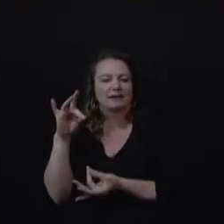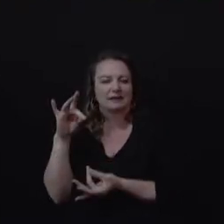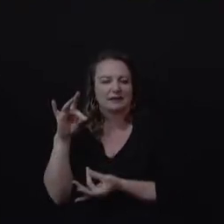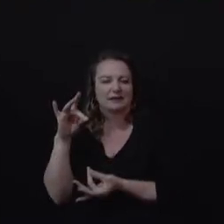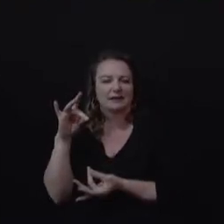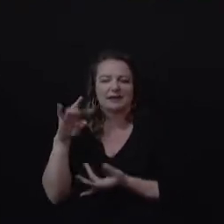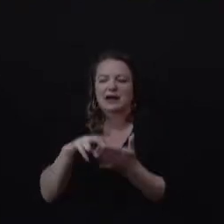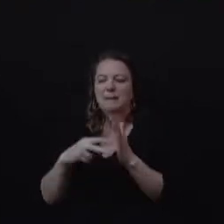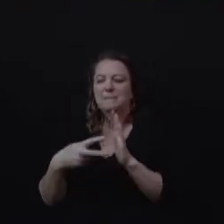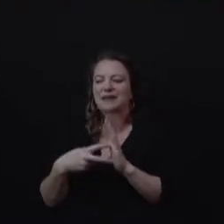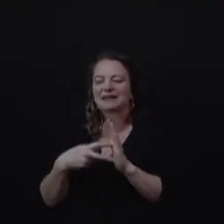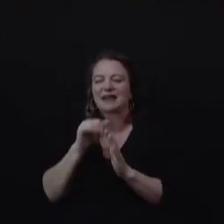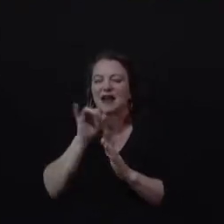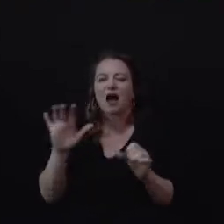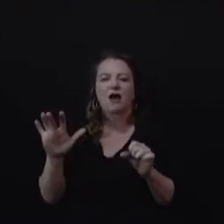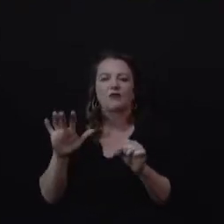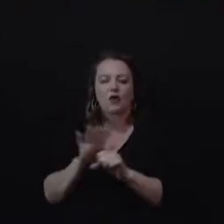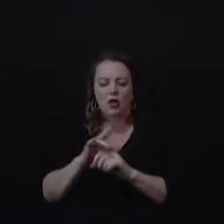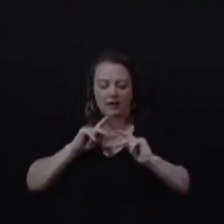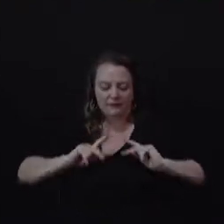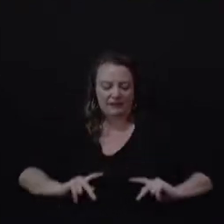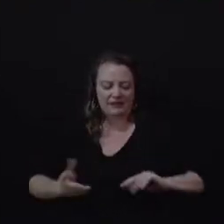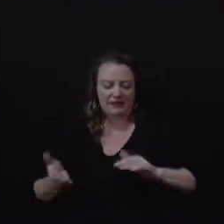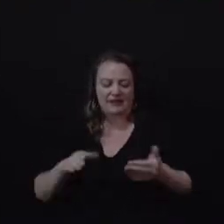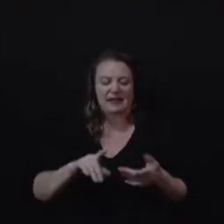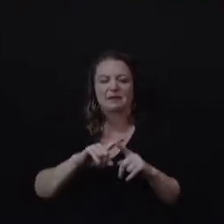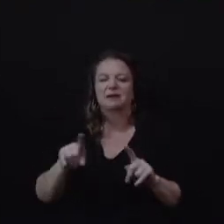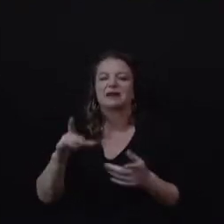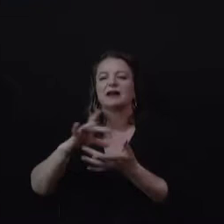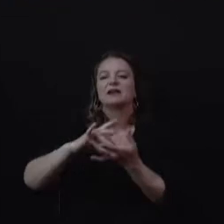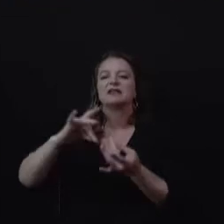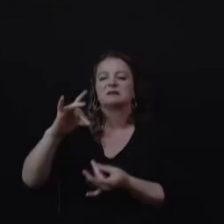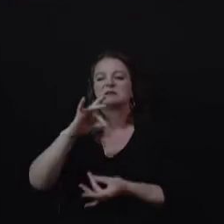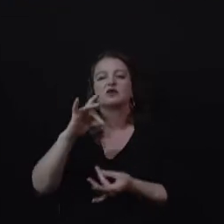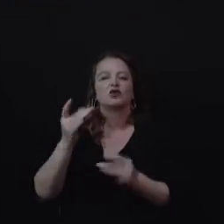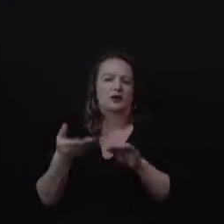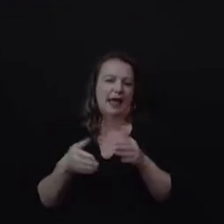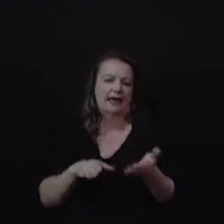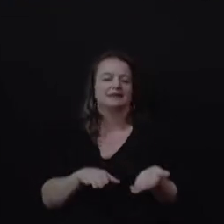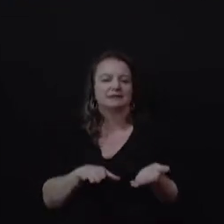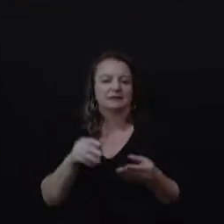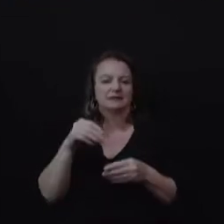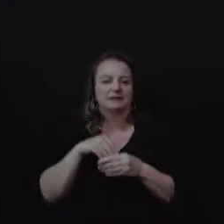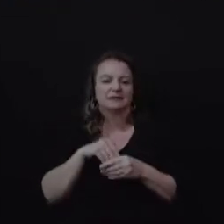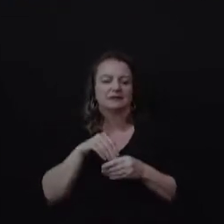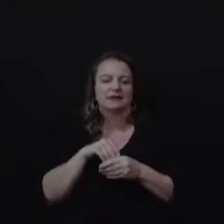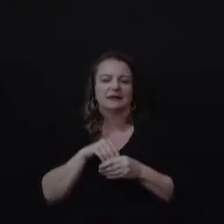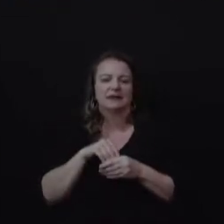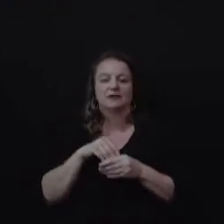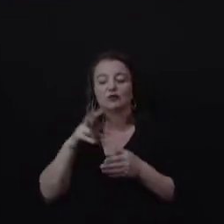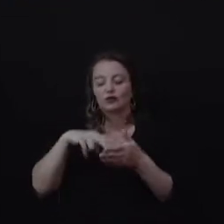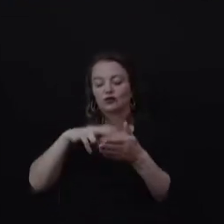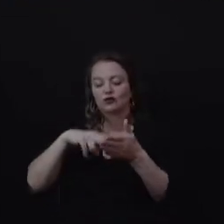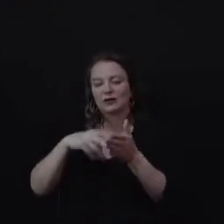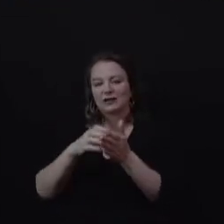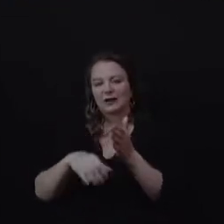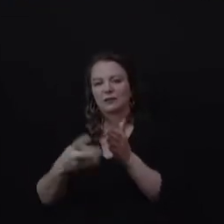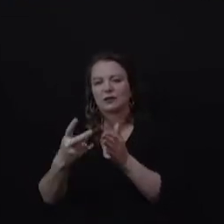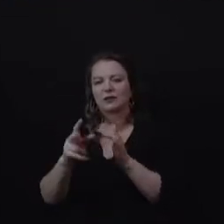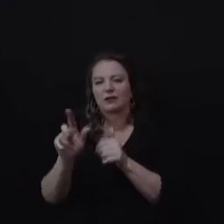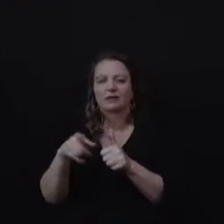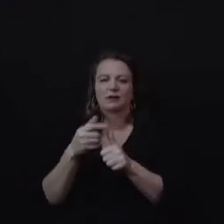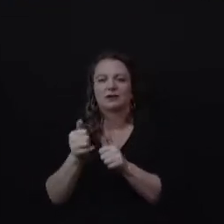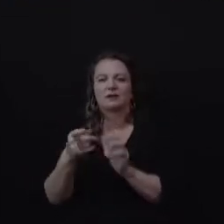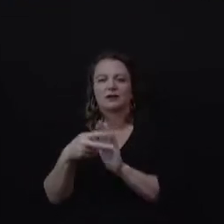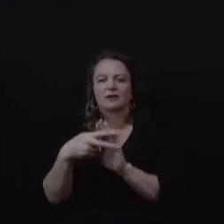not totally physically dead, but a spiritual death. And when we read chapter 2, the first couple of verses,